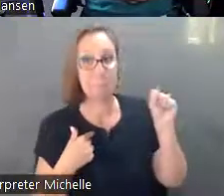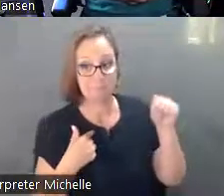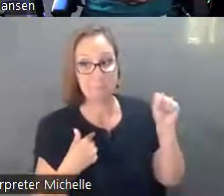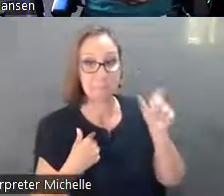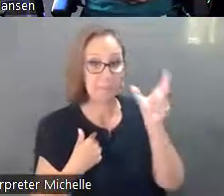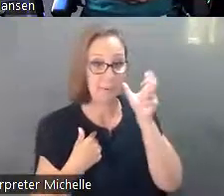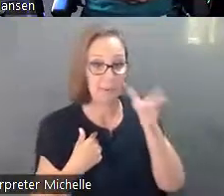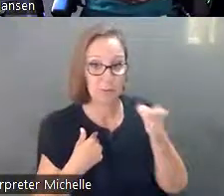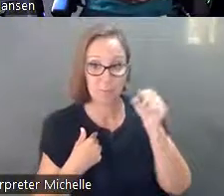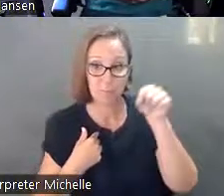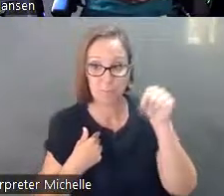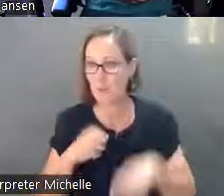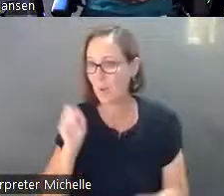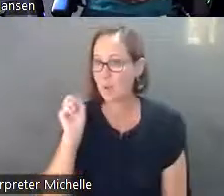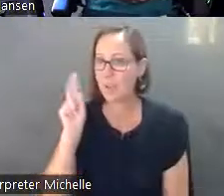you. Okay.